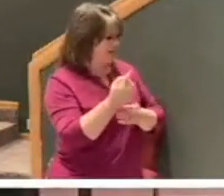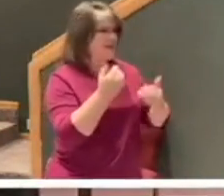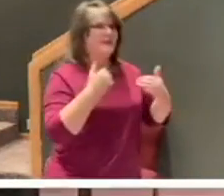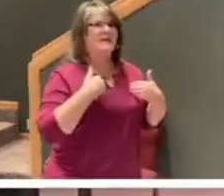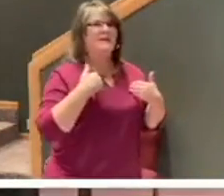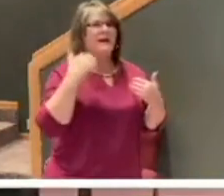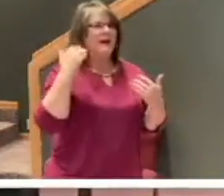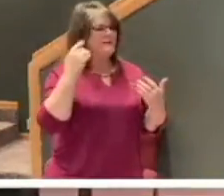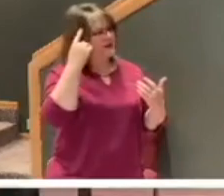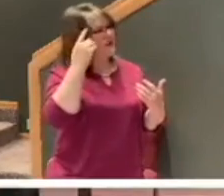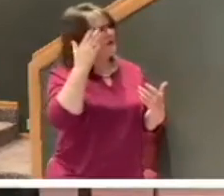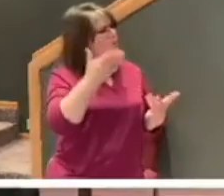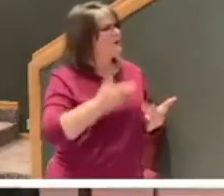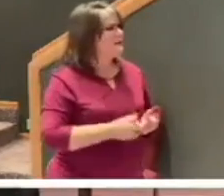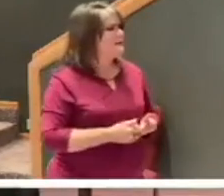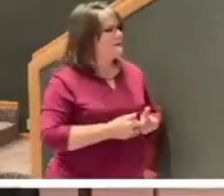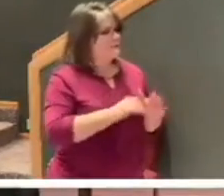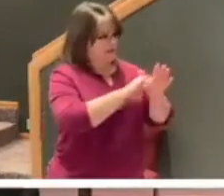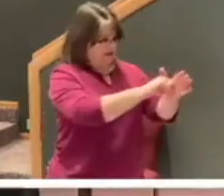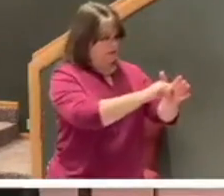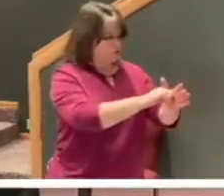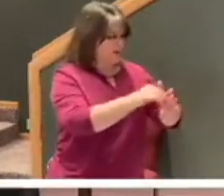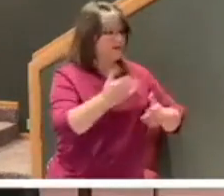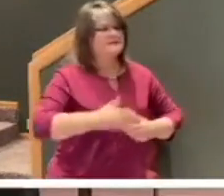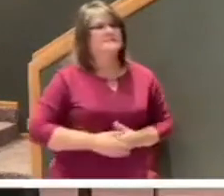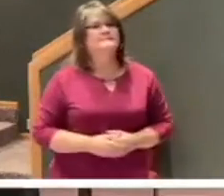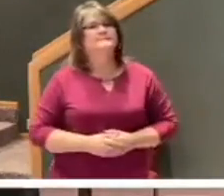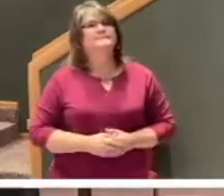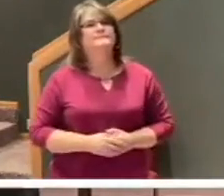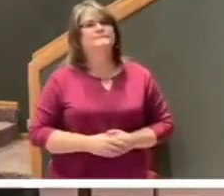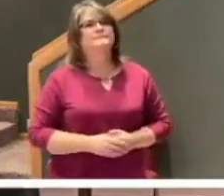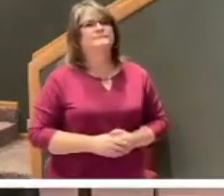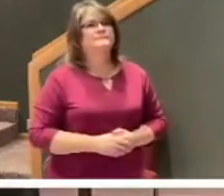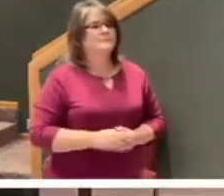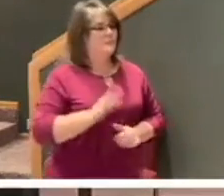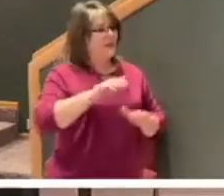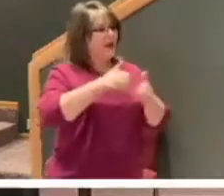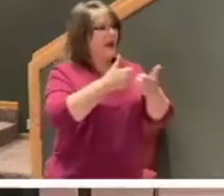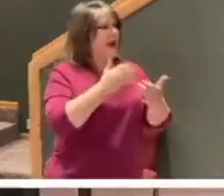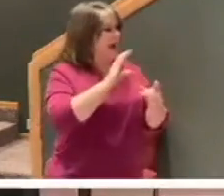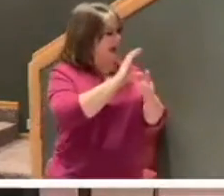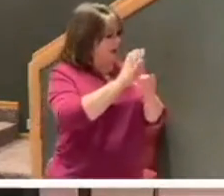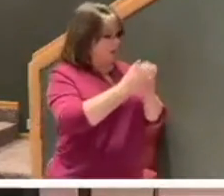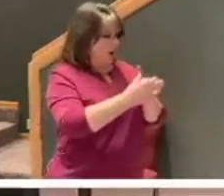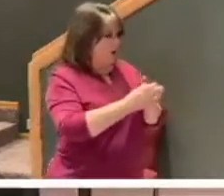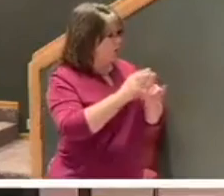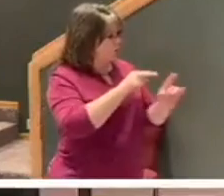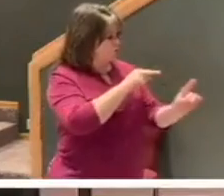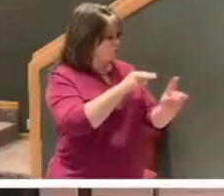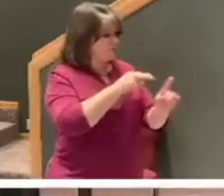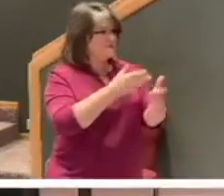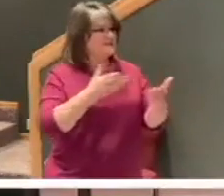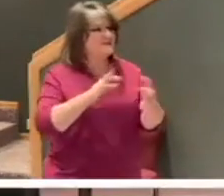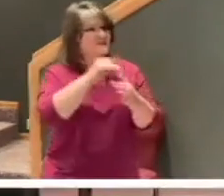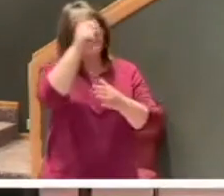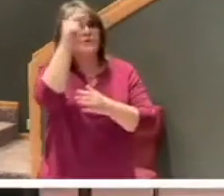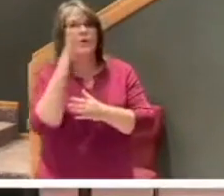will illustrate this. This is how our culture views the things of